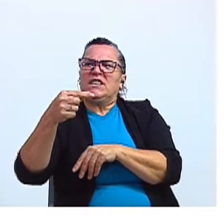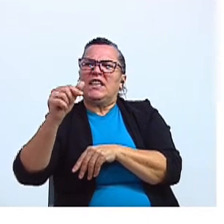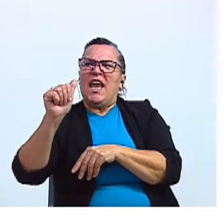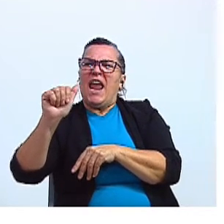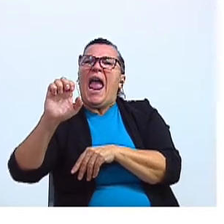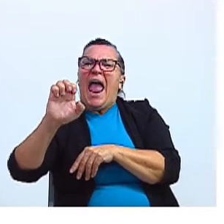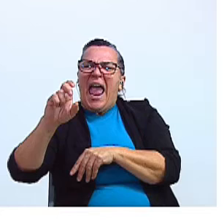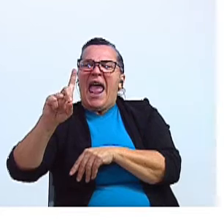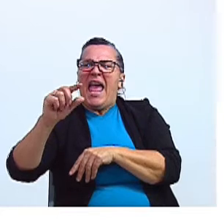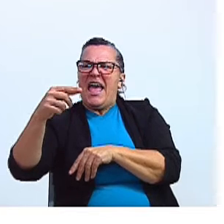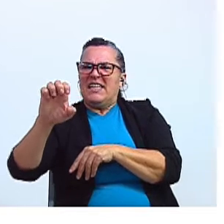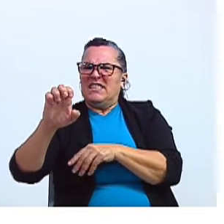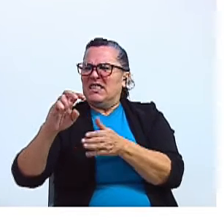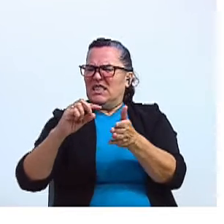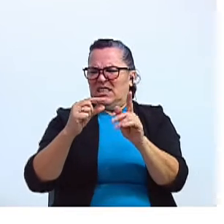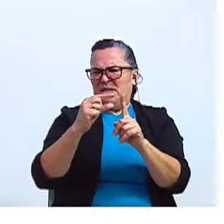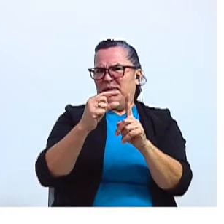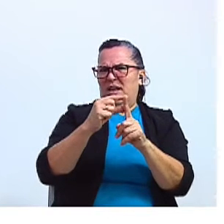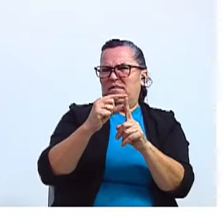this word. This word can be